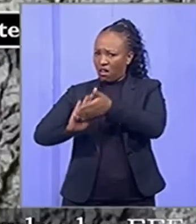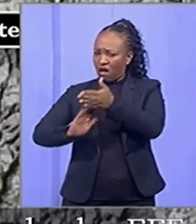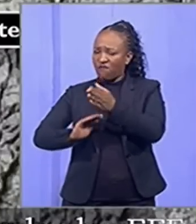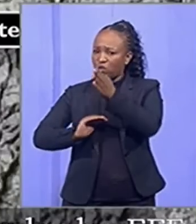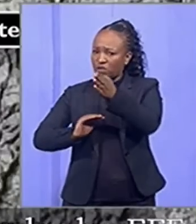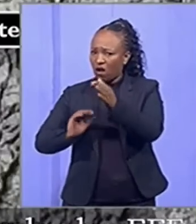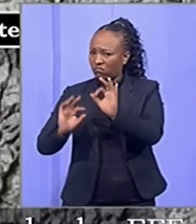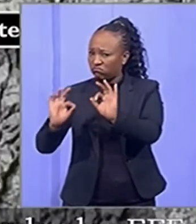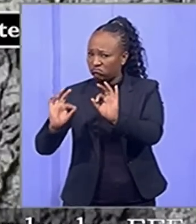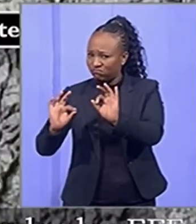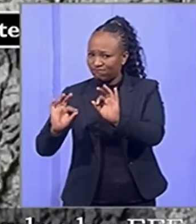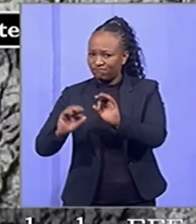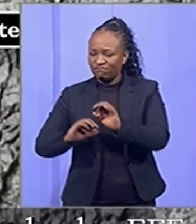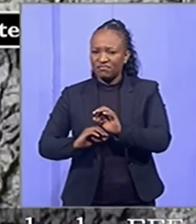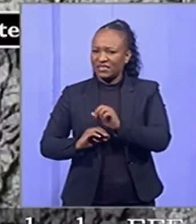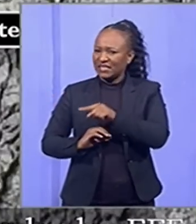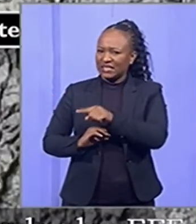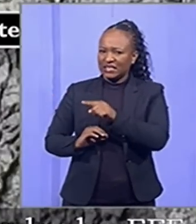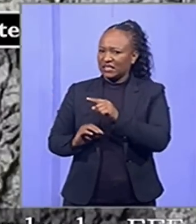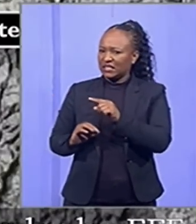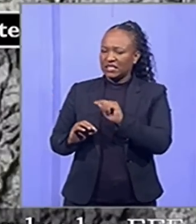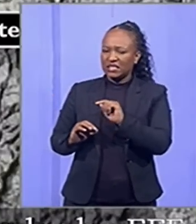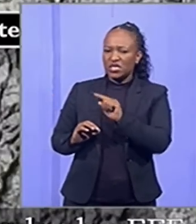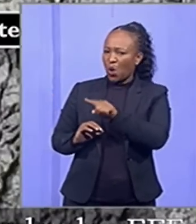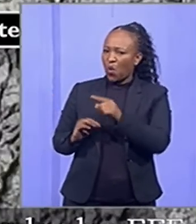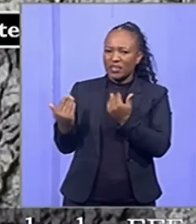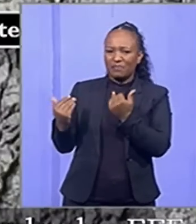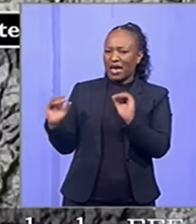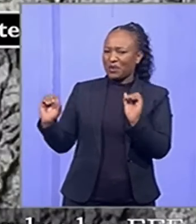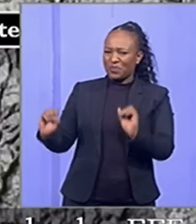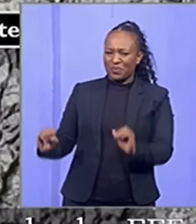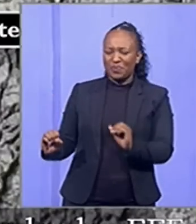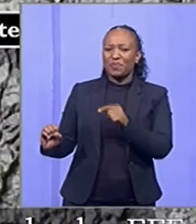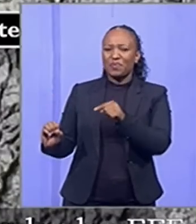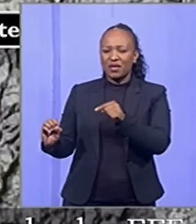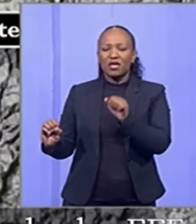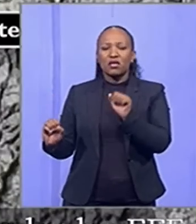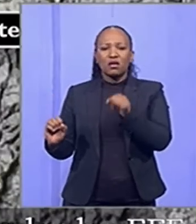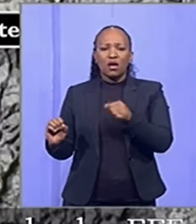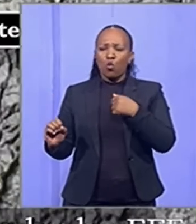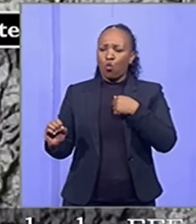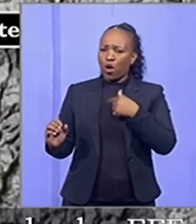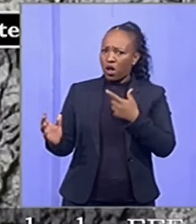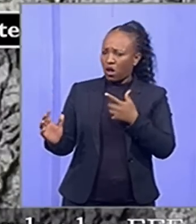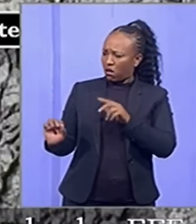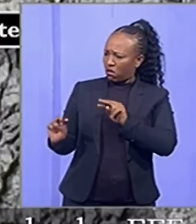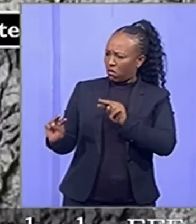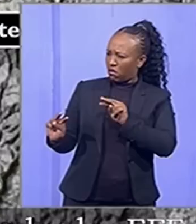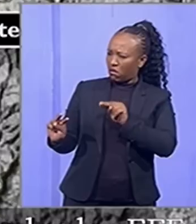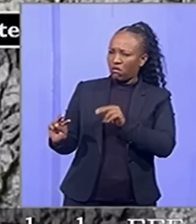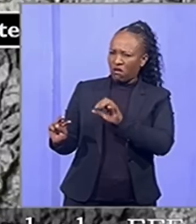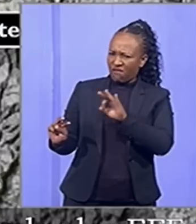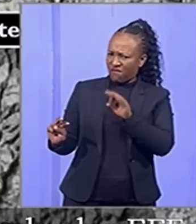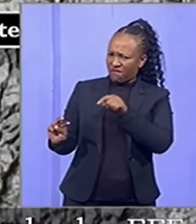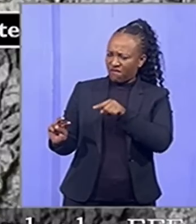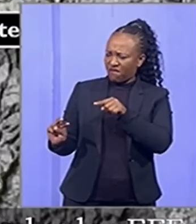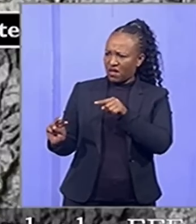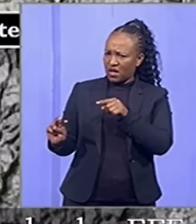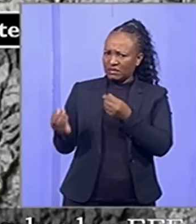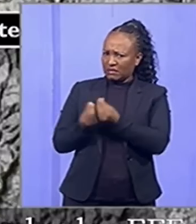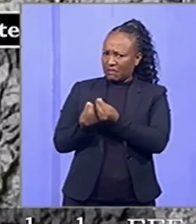o hang ene sentene re lebeletse o hang la ke utlwa hore ne re shebile ka litho le tjotjo ena ke taba e leng